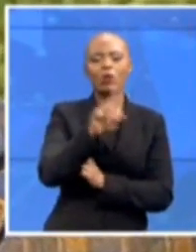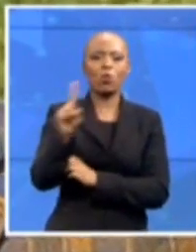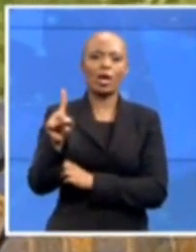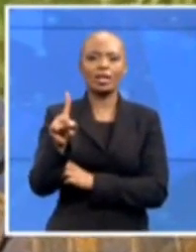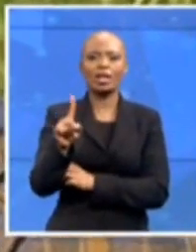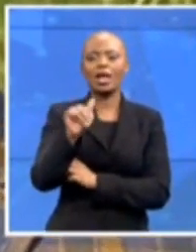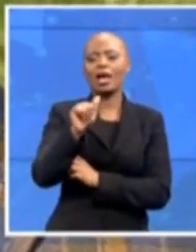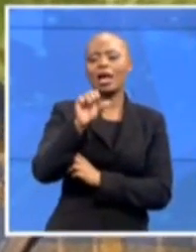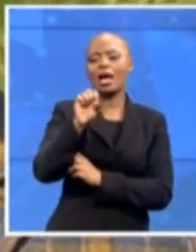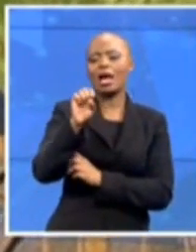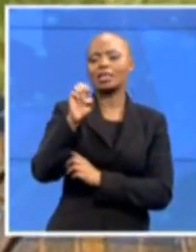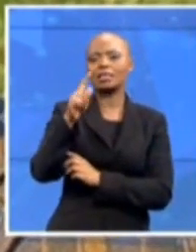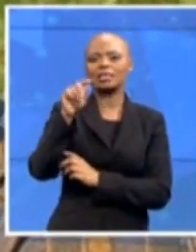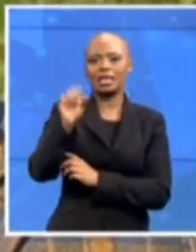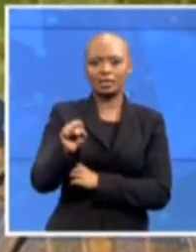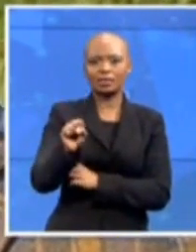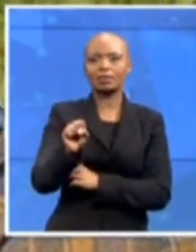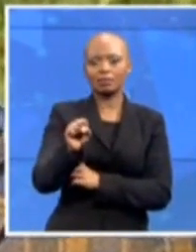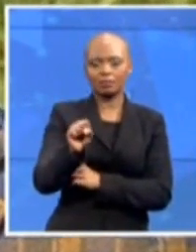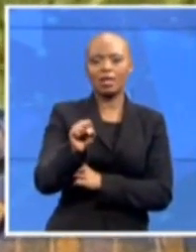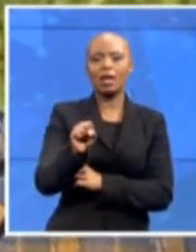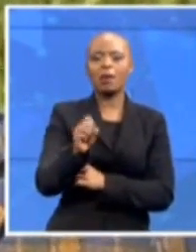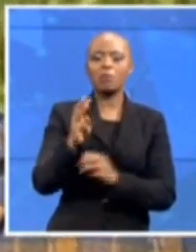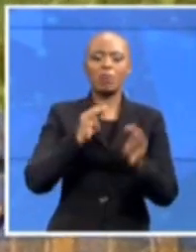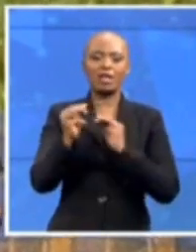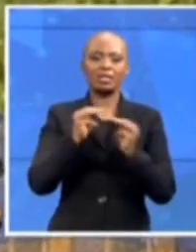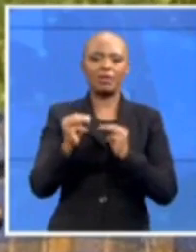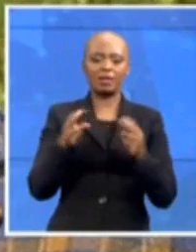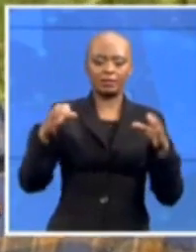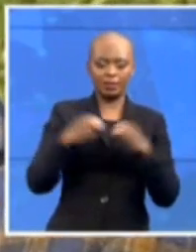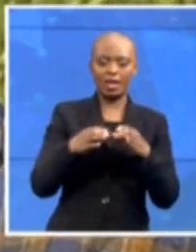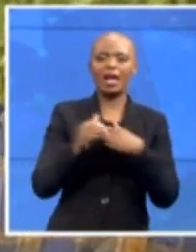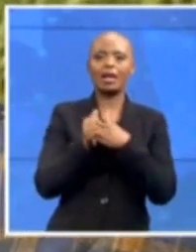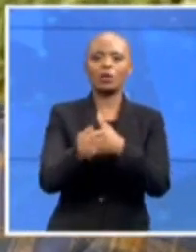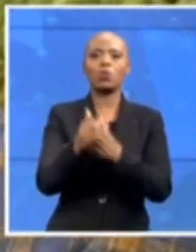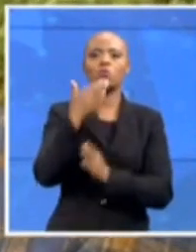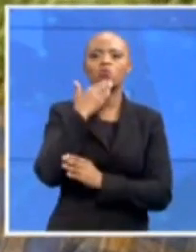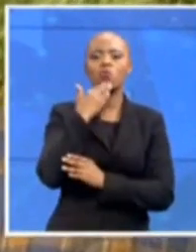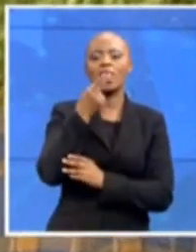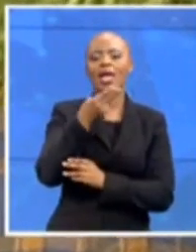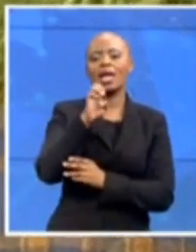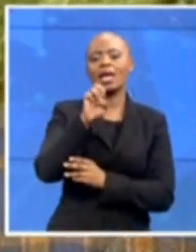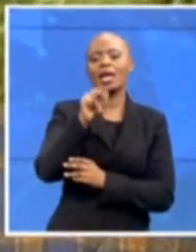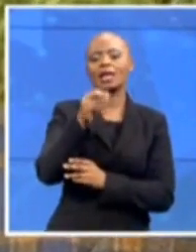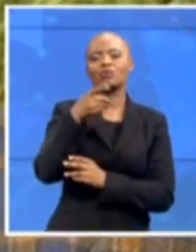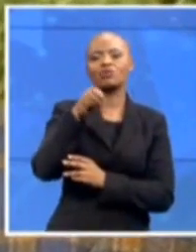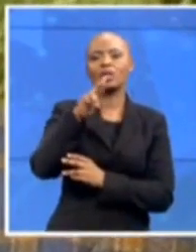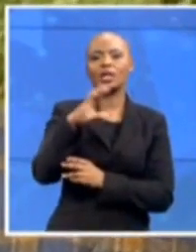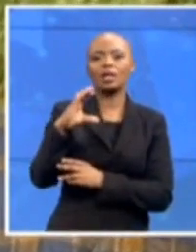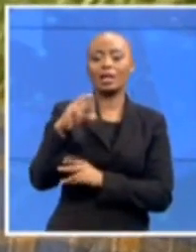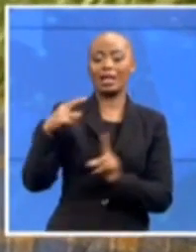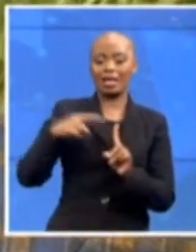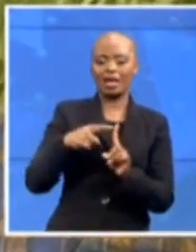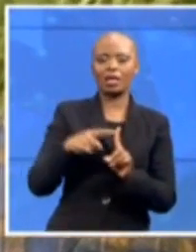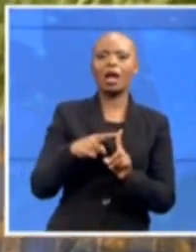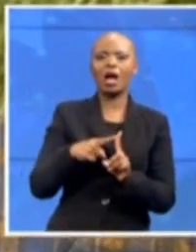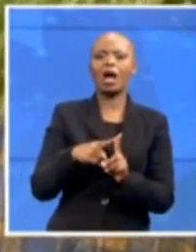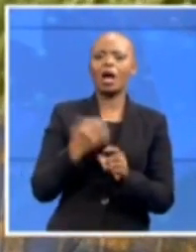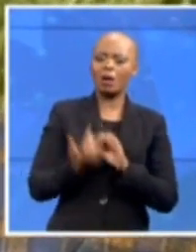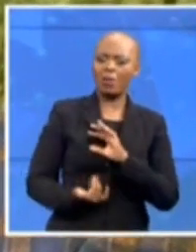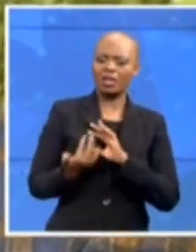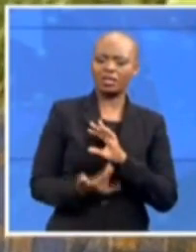Management, under the leadership of Hendrik de Toit, who is really passionate about developing areas like this. They agreed to supply us with